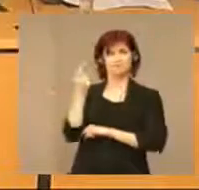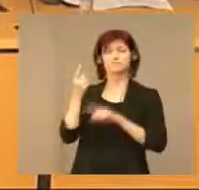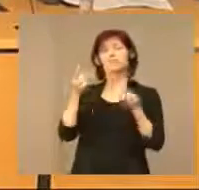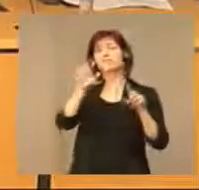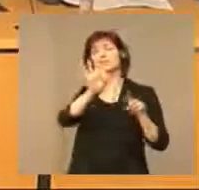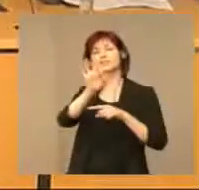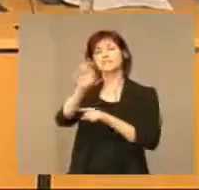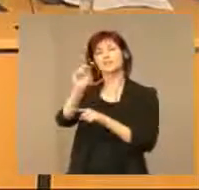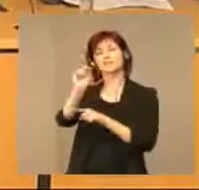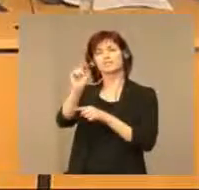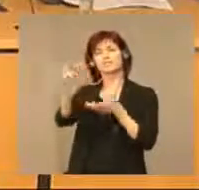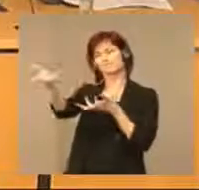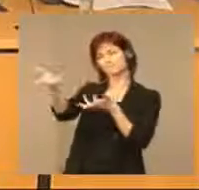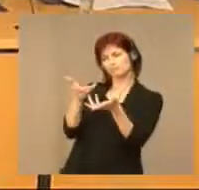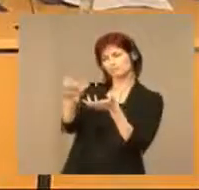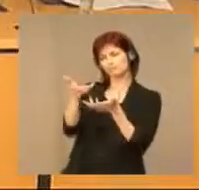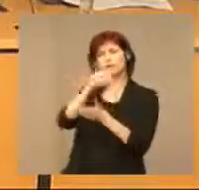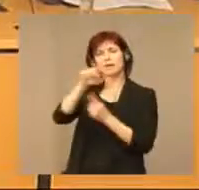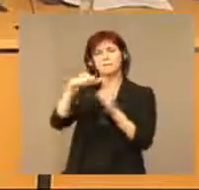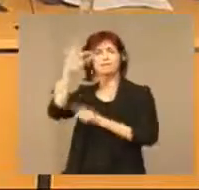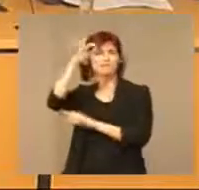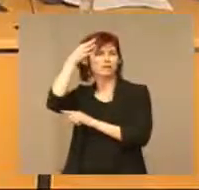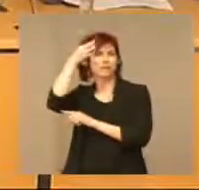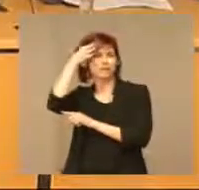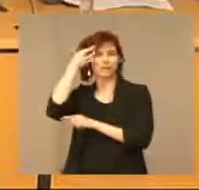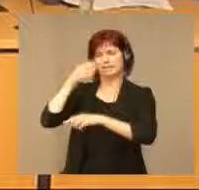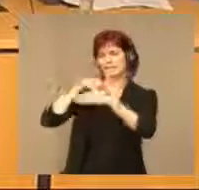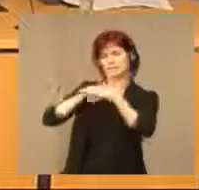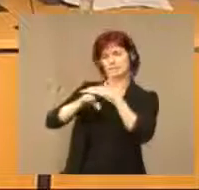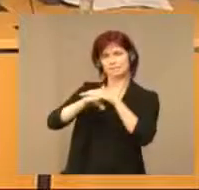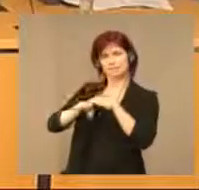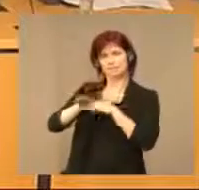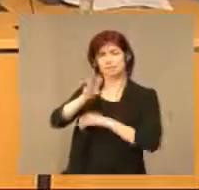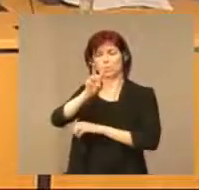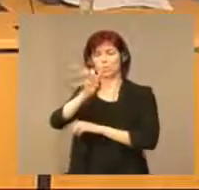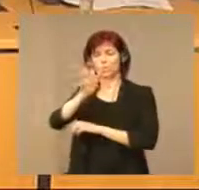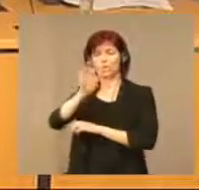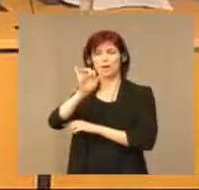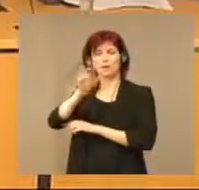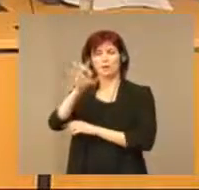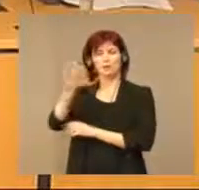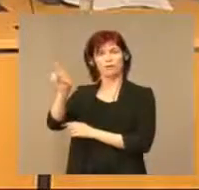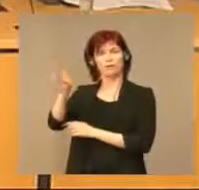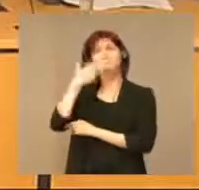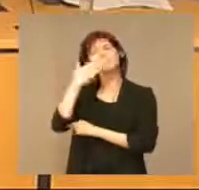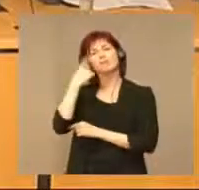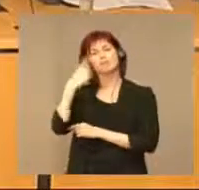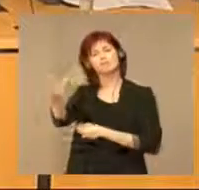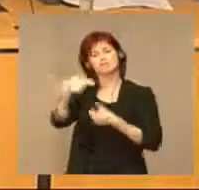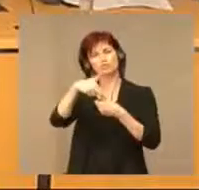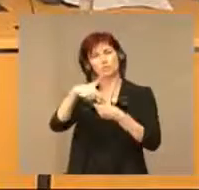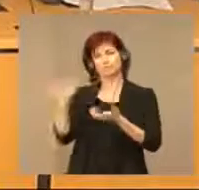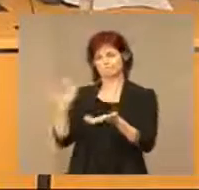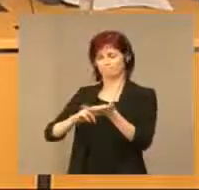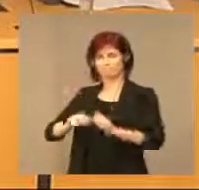our First Nations engagement on federal accessibility, our webinar. Thank you for logging in and to this